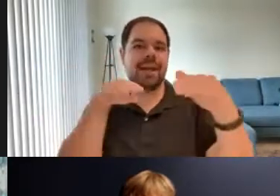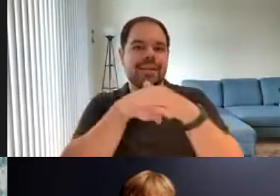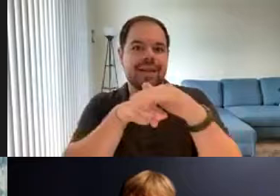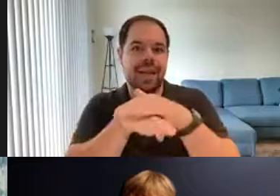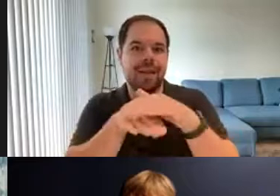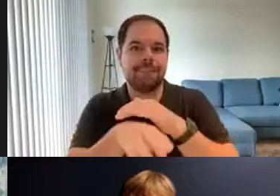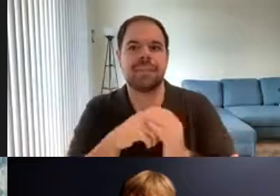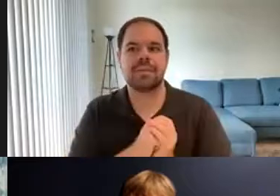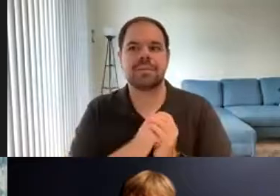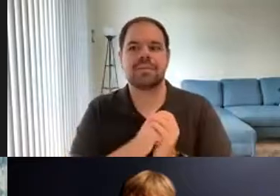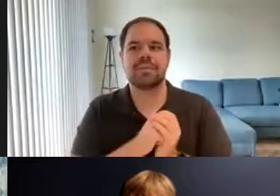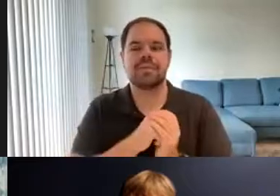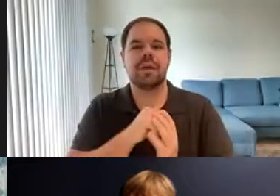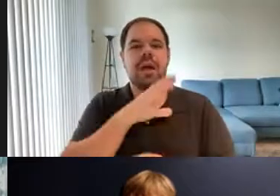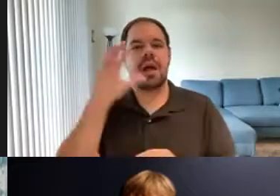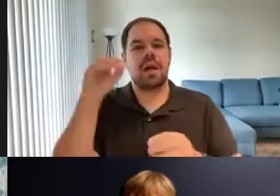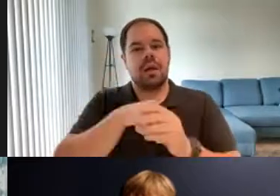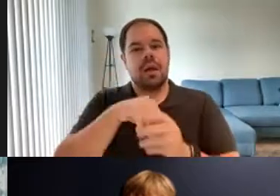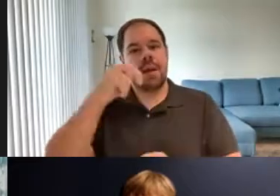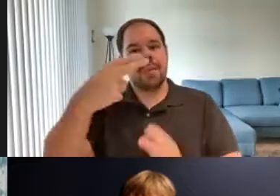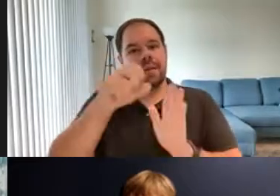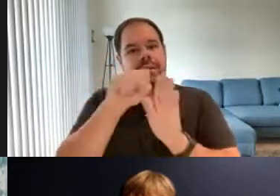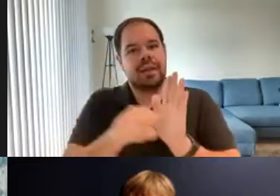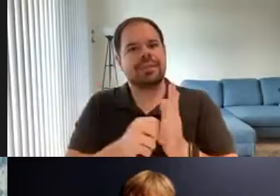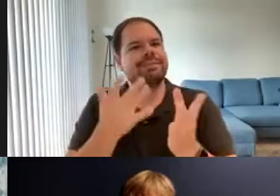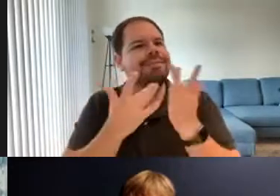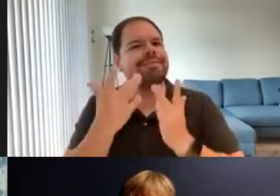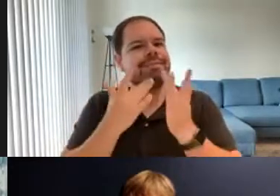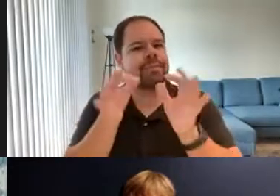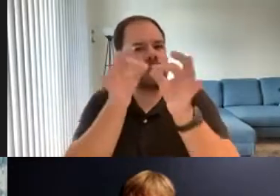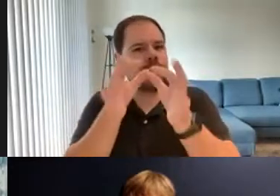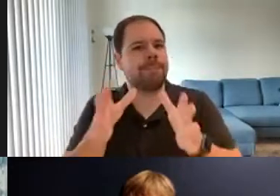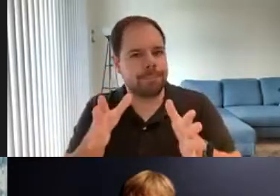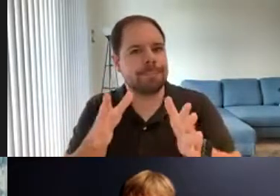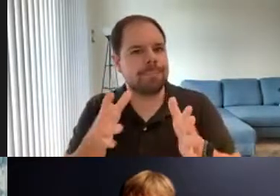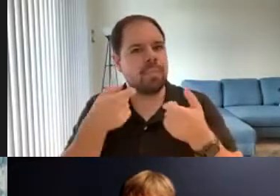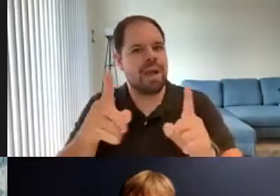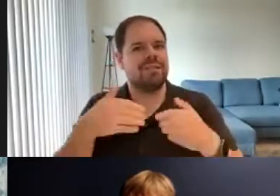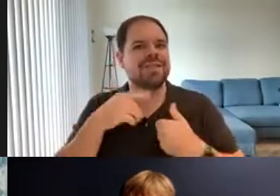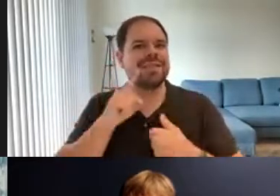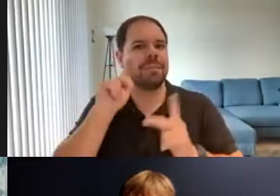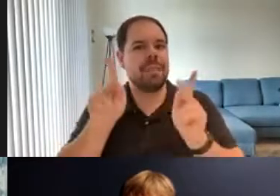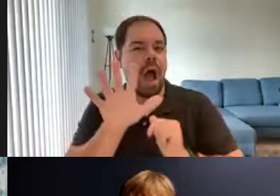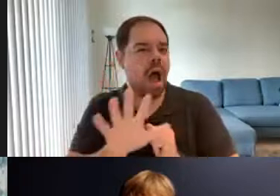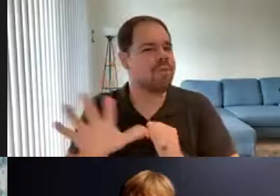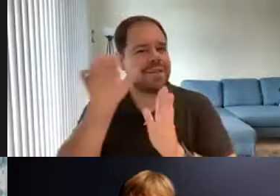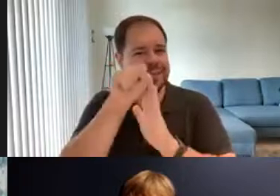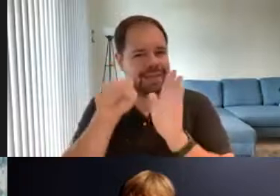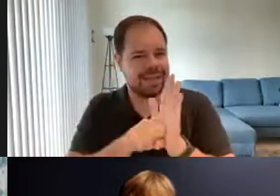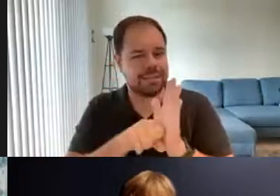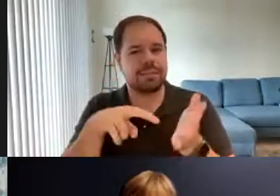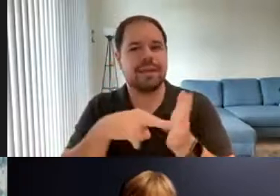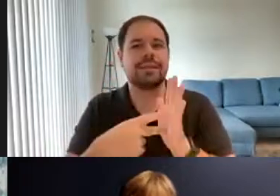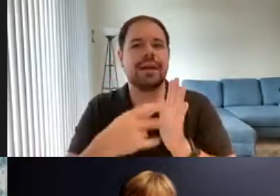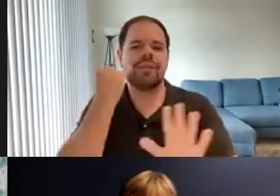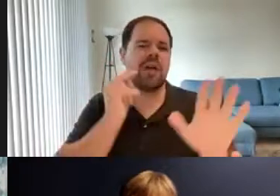well. I think increasing accessibility is a phenomenal idea. New Hampshire tends to be a little short-staffed